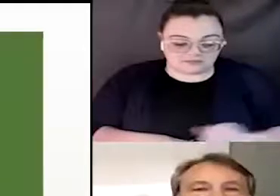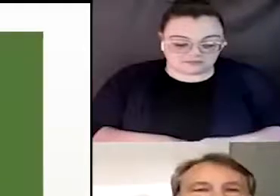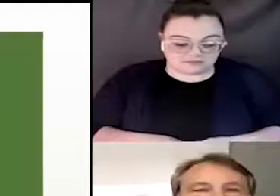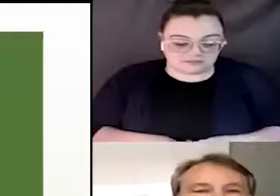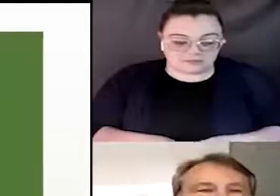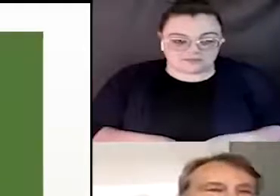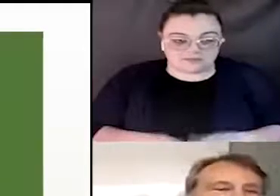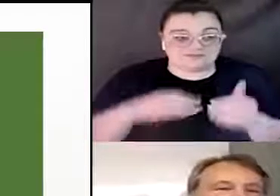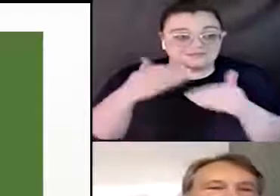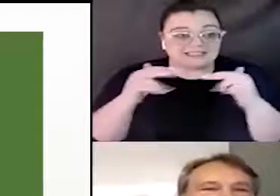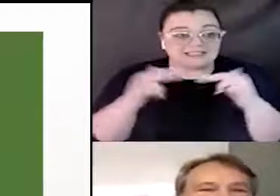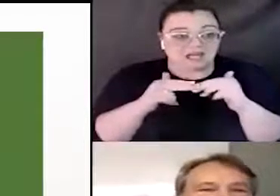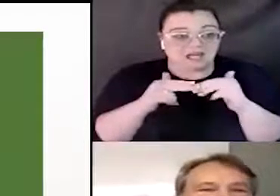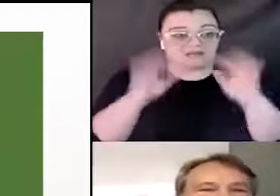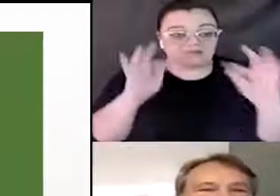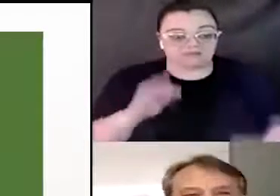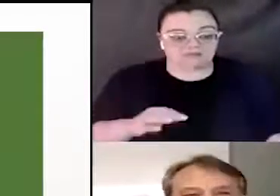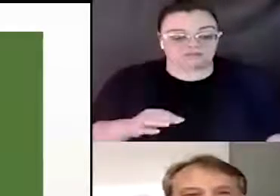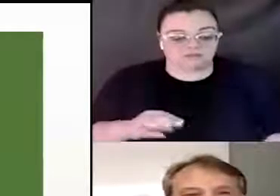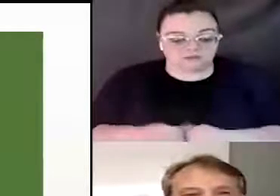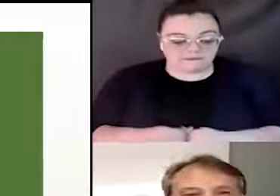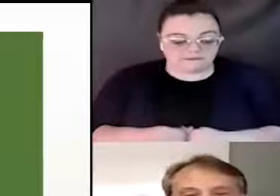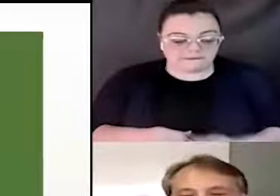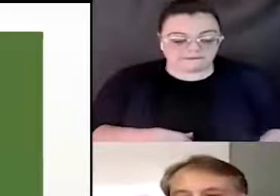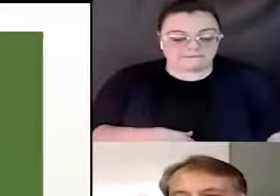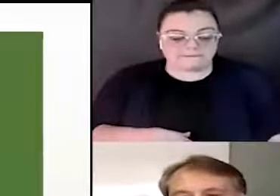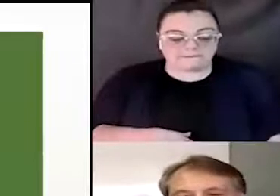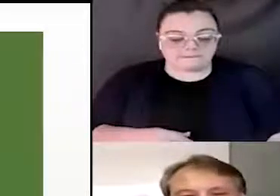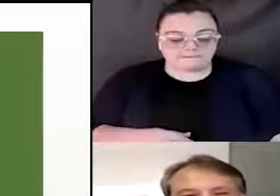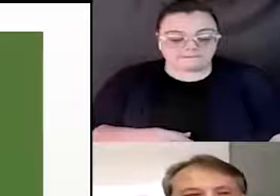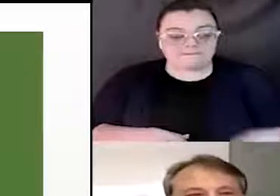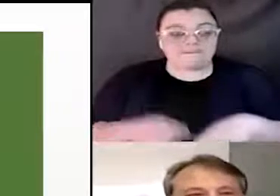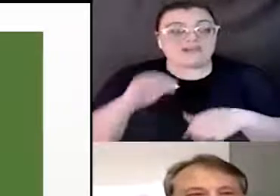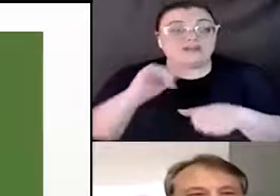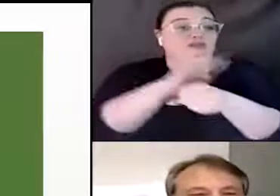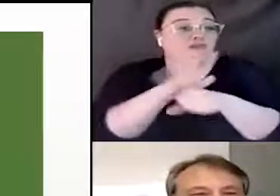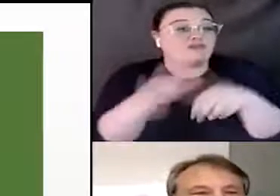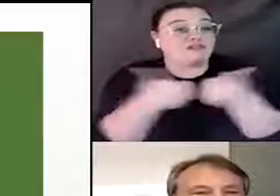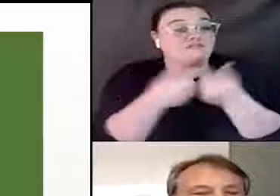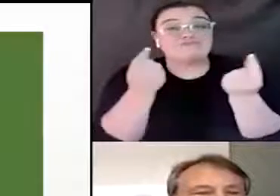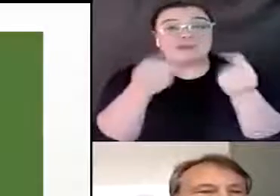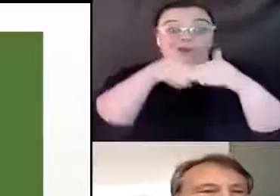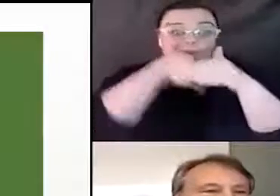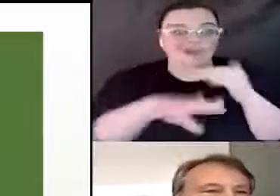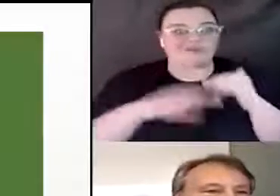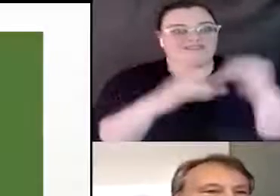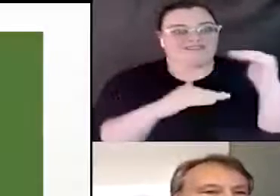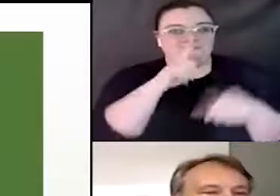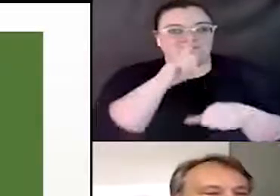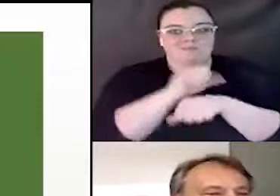We go to the next slide. Okay. Our COVID challenges were getting access to the facilities to get the work done, and